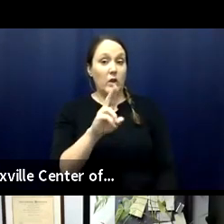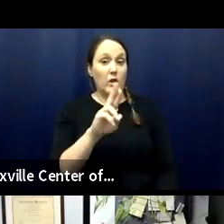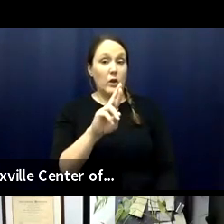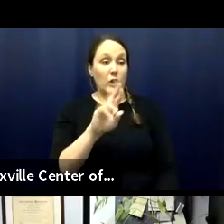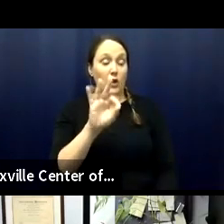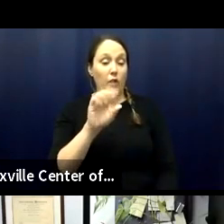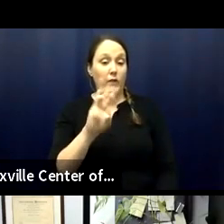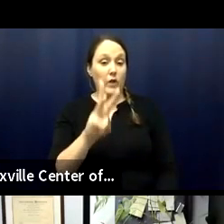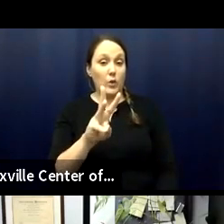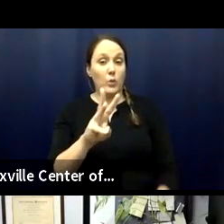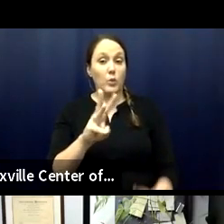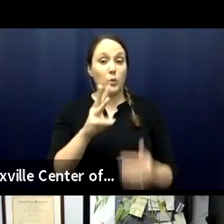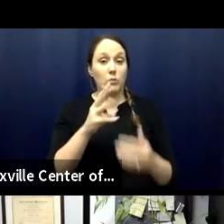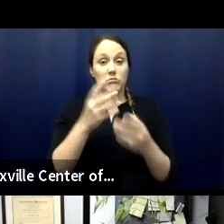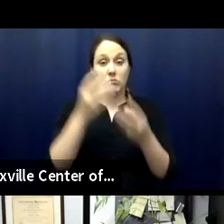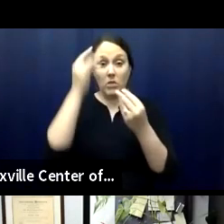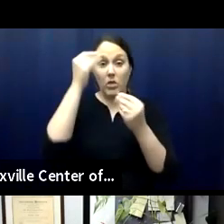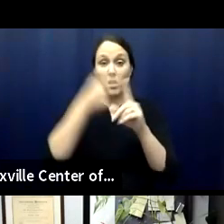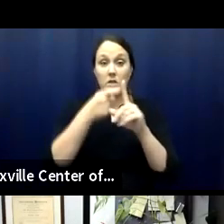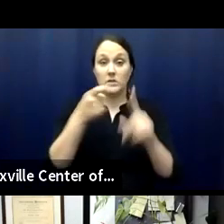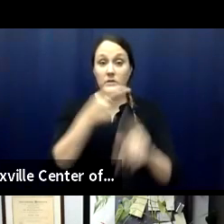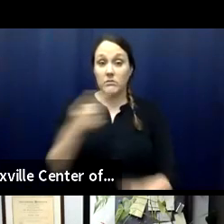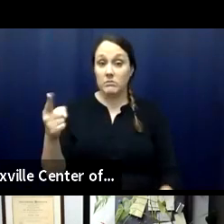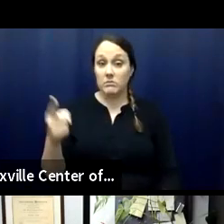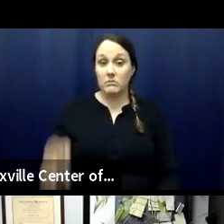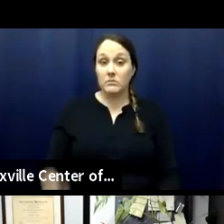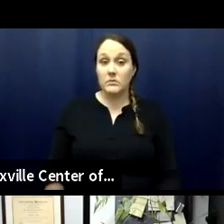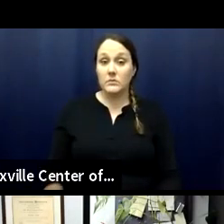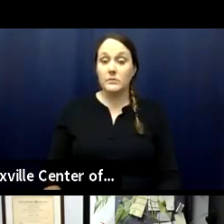any thoughts from staff.